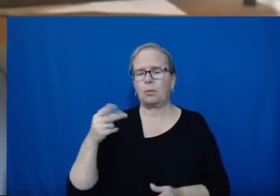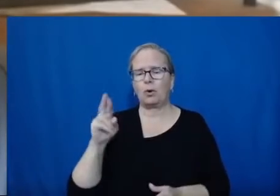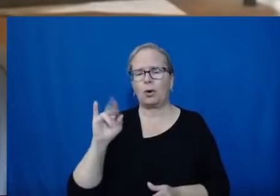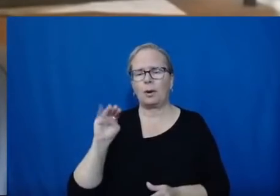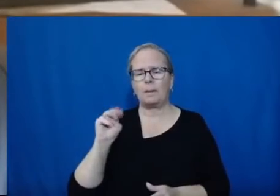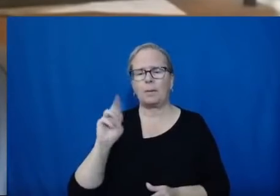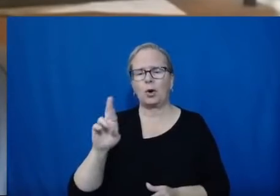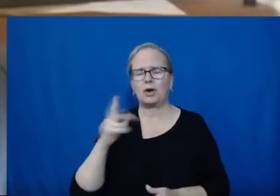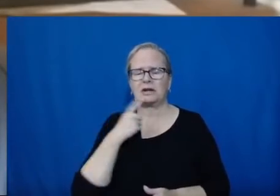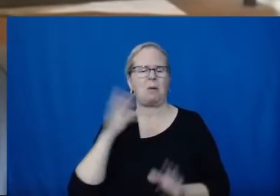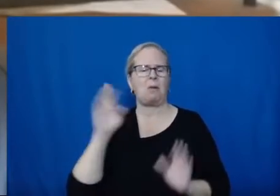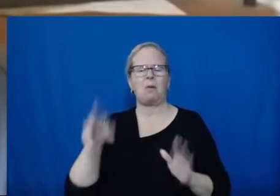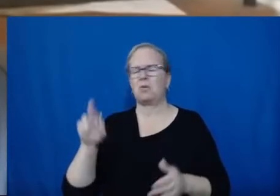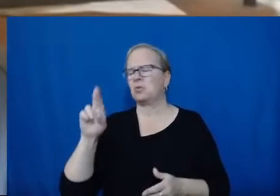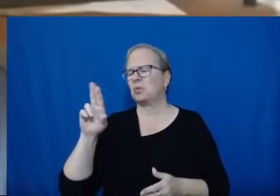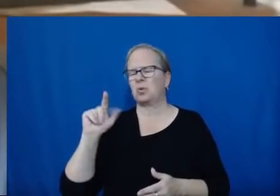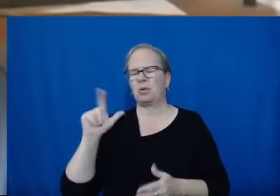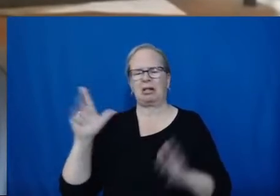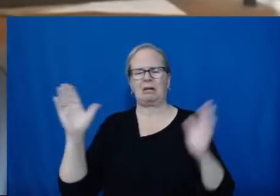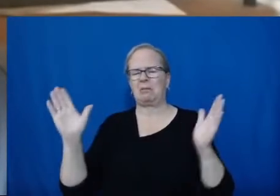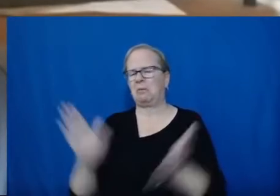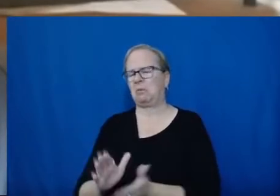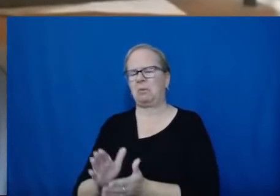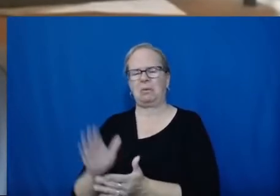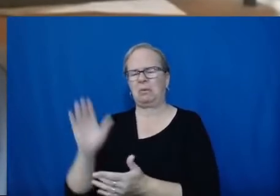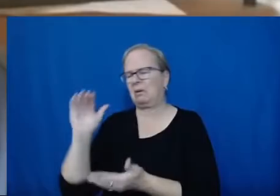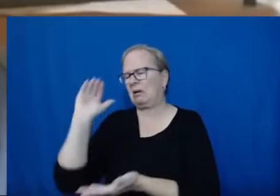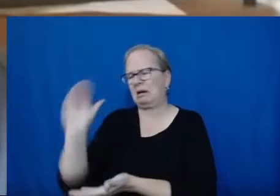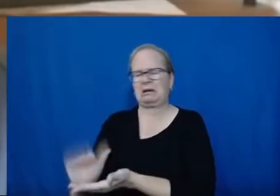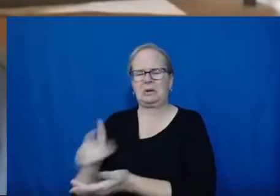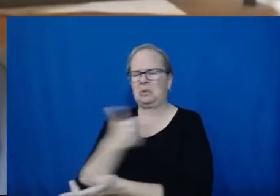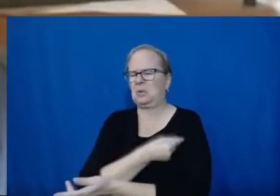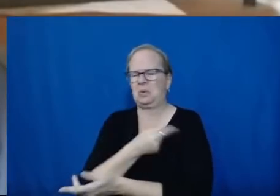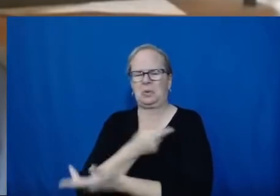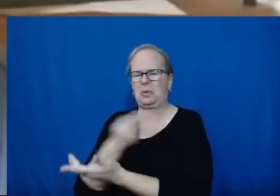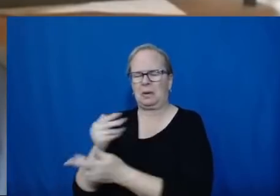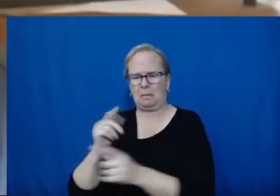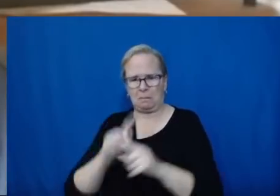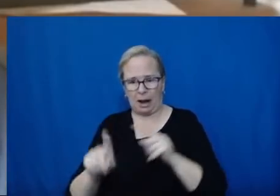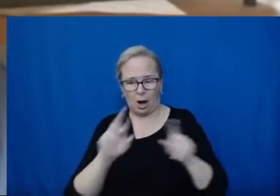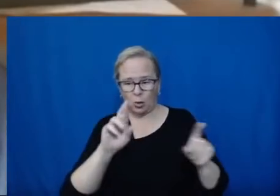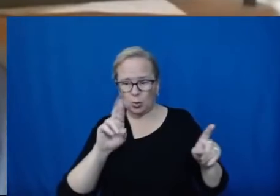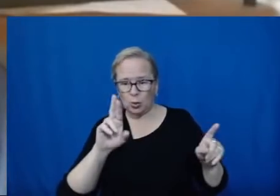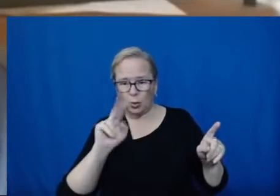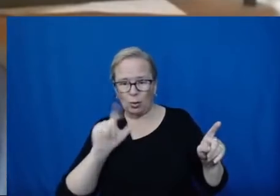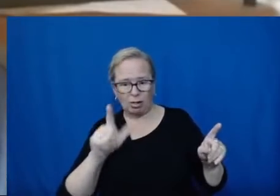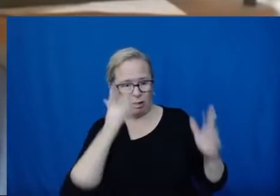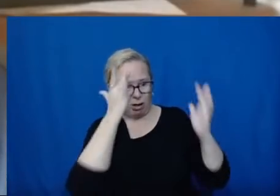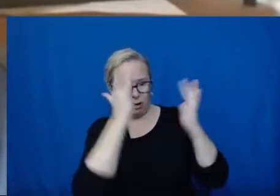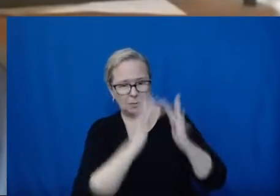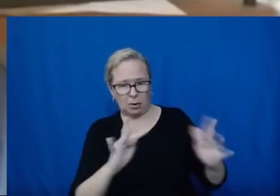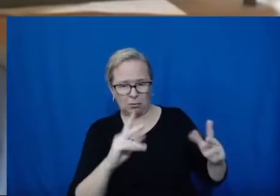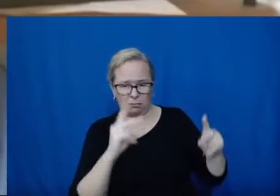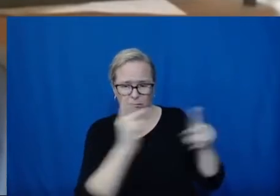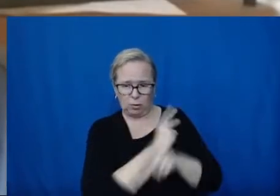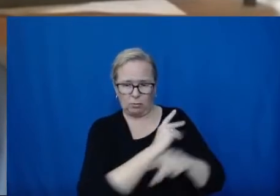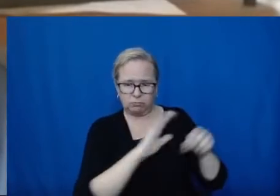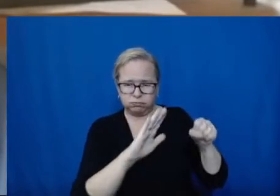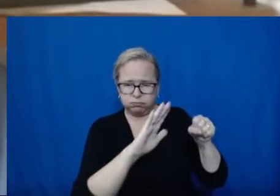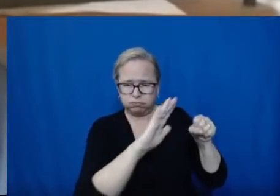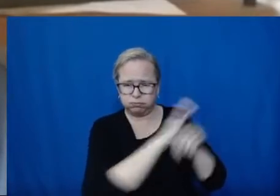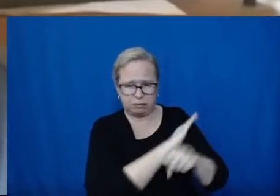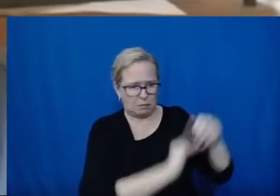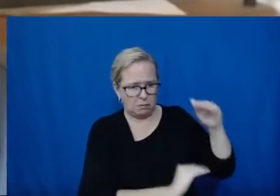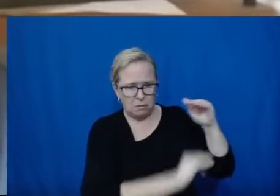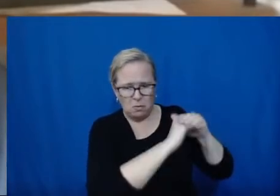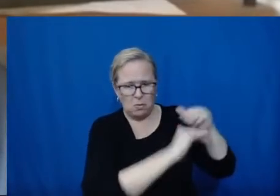wave, it's safe to say that rural sites have never been more overrun. Rural sites continue to have our acuity increasing. We used to be sites that would